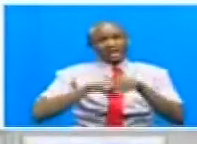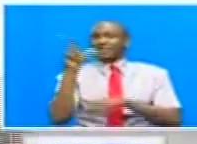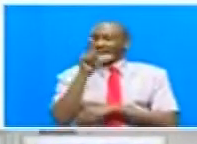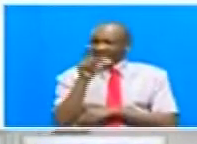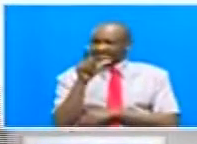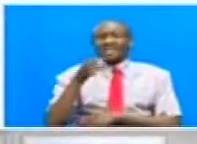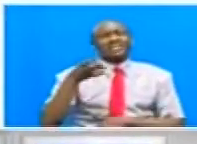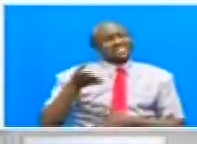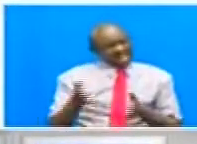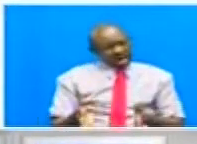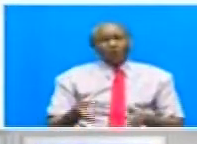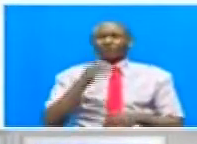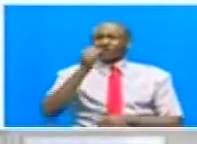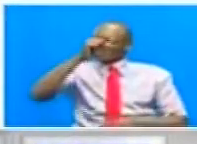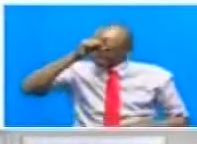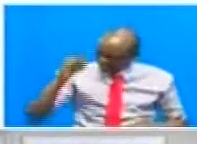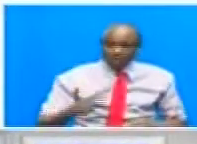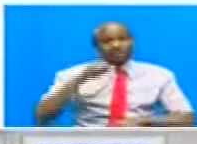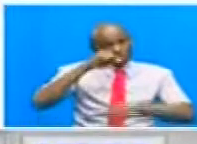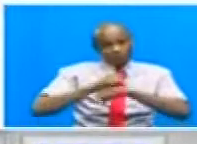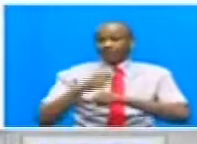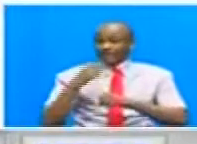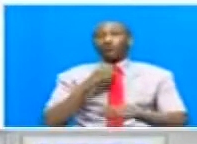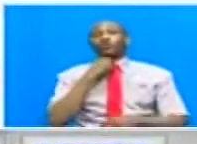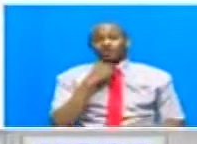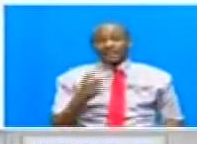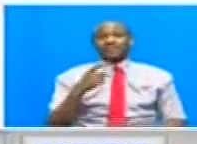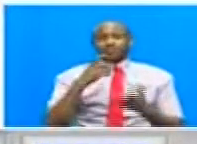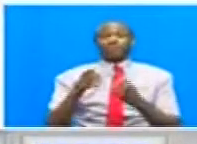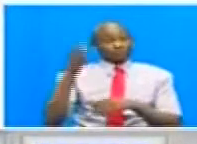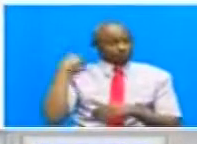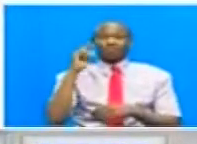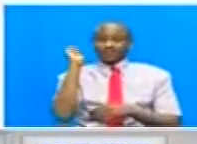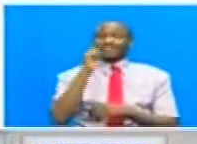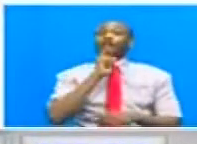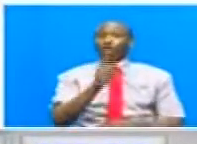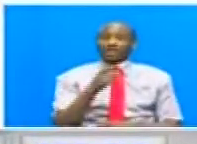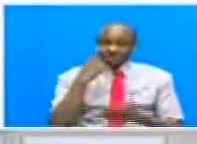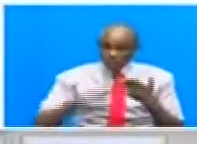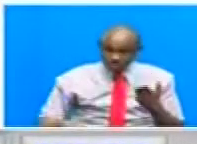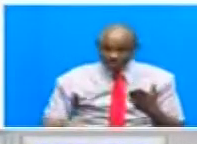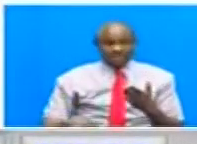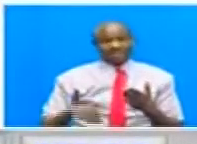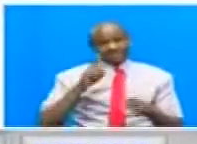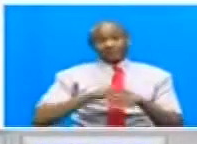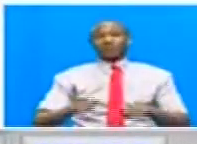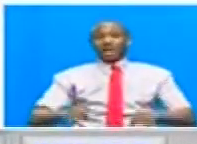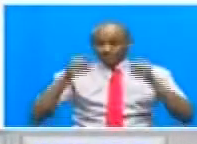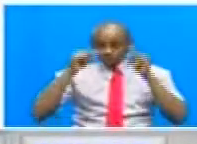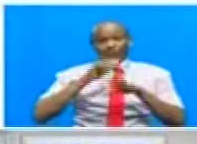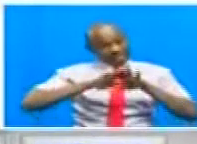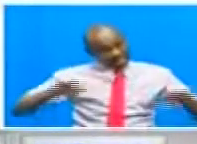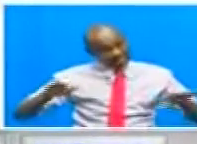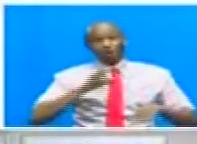least 5,000 schools come forward in response to the presidential directive and the directive of the chairperson of the National Land